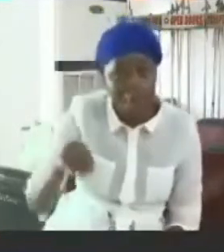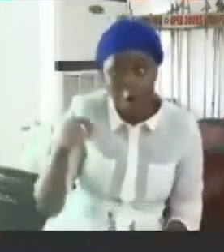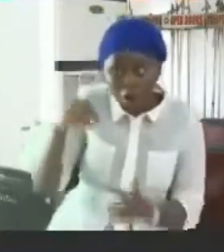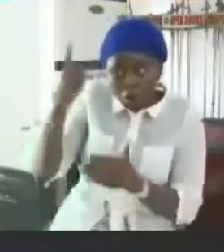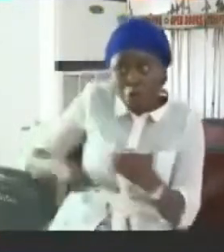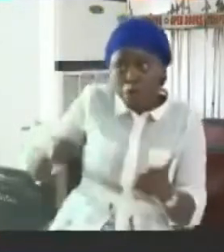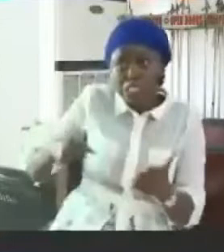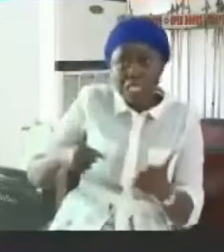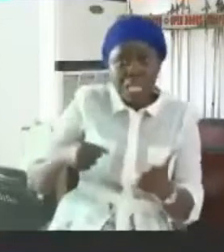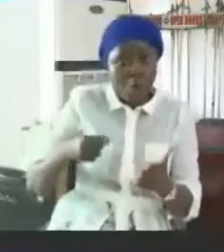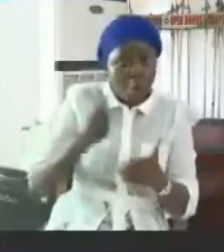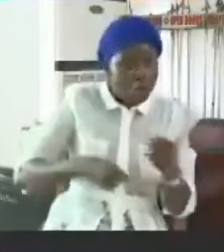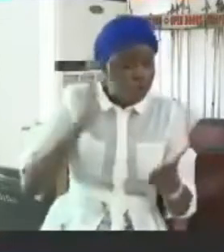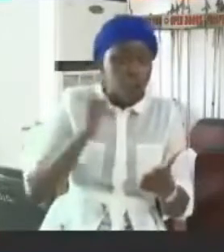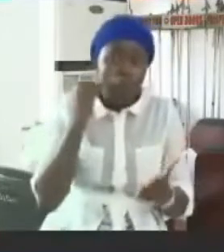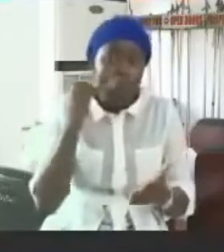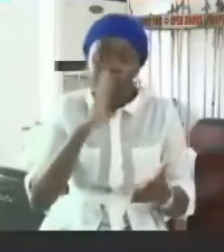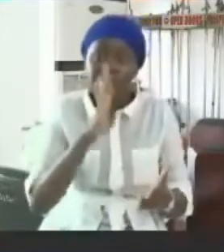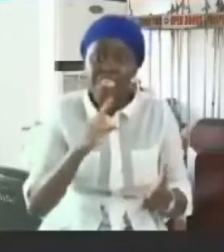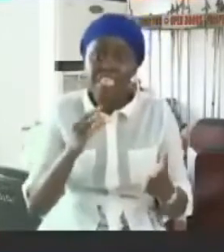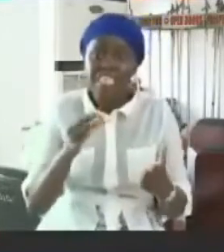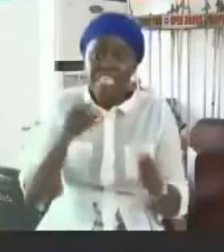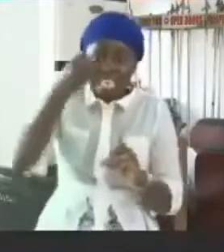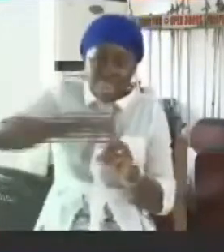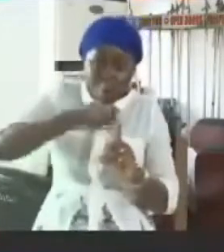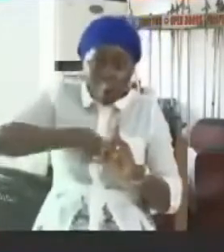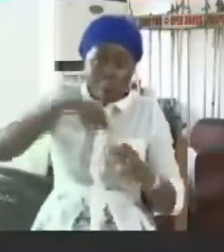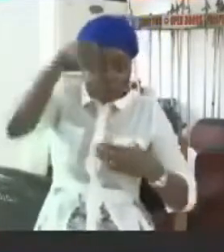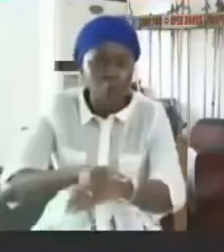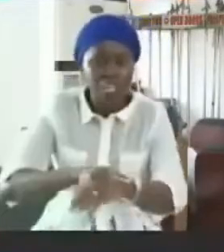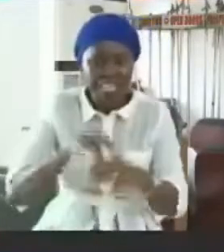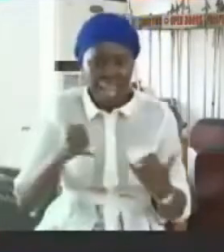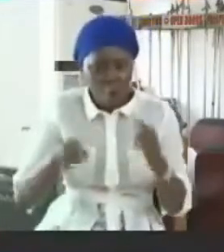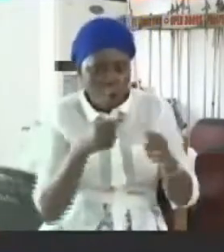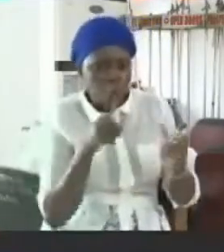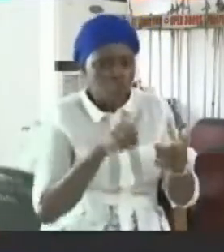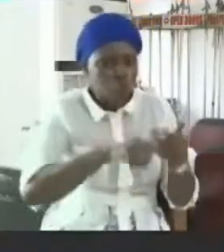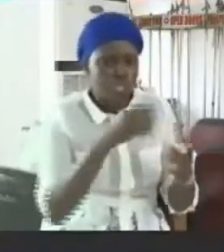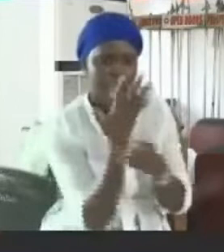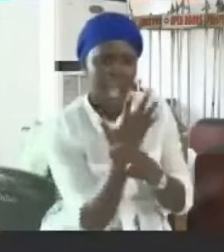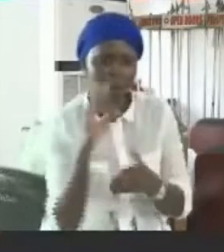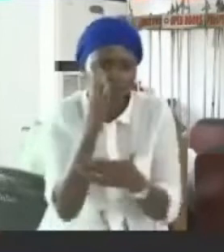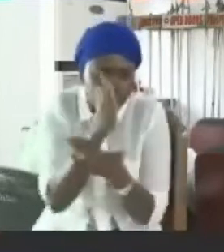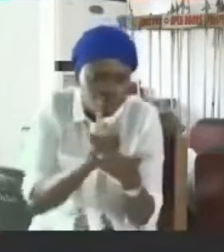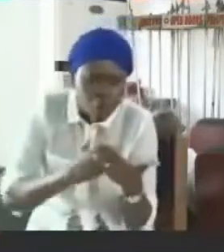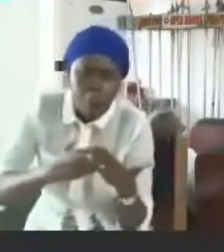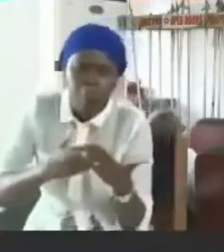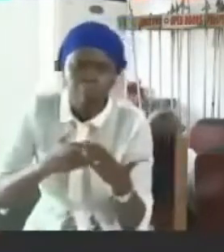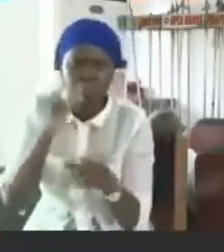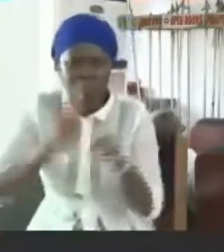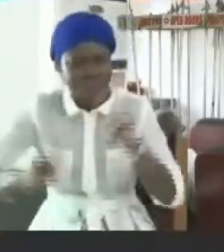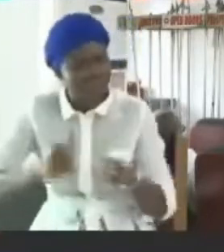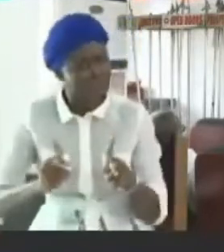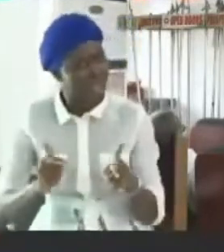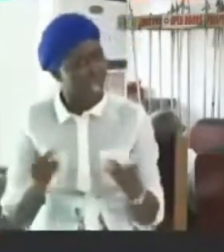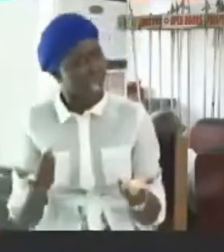been the income of a nation is going to the hand of some people. That's a lot of money, man. What